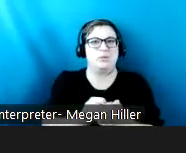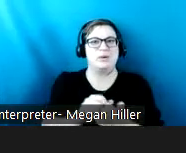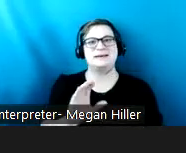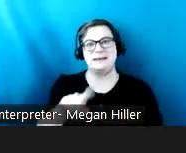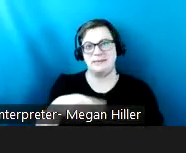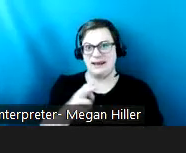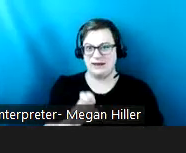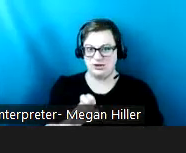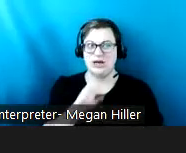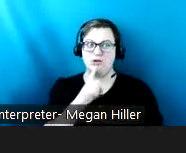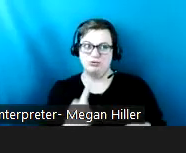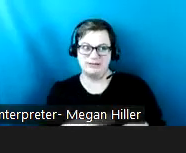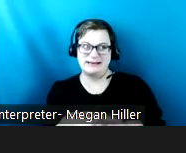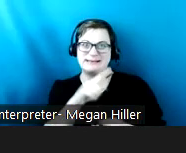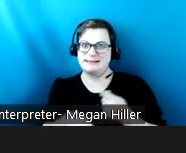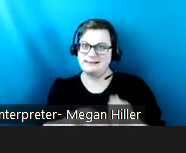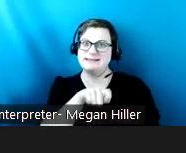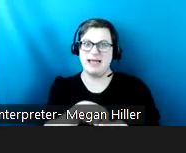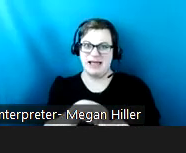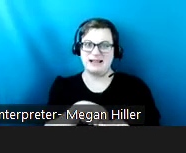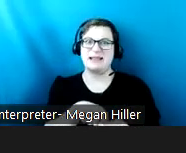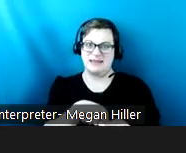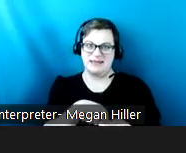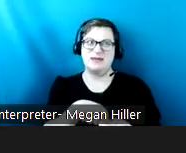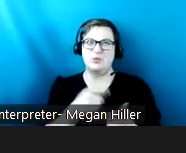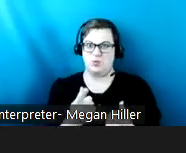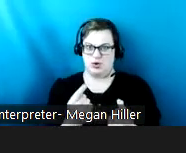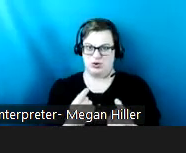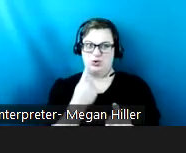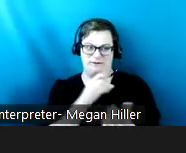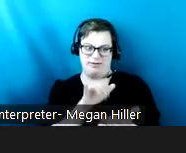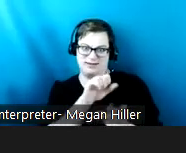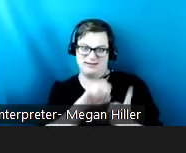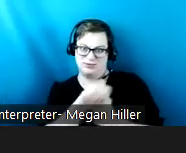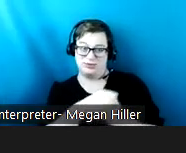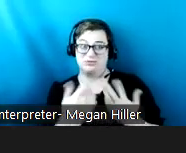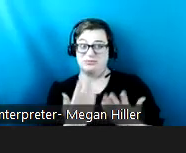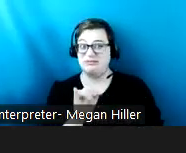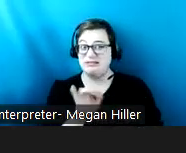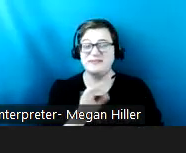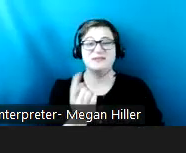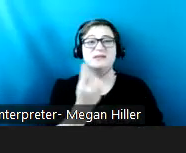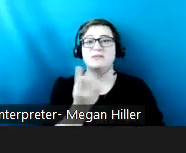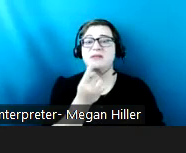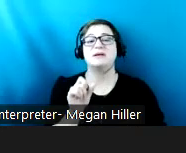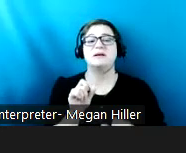about exactly what that situation is, and if there's anything the two